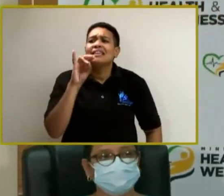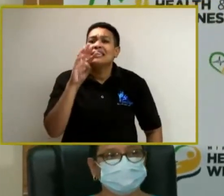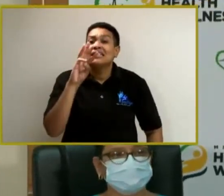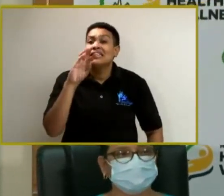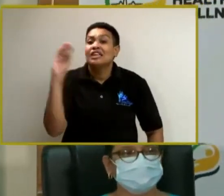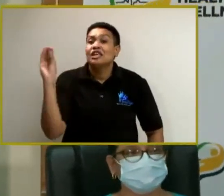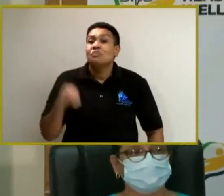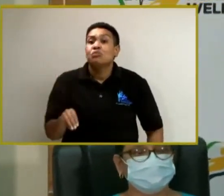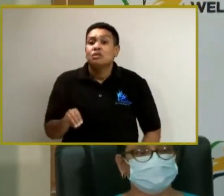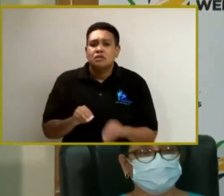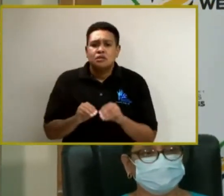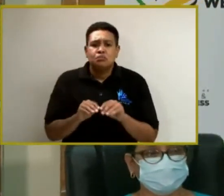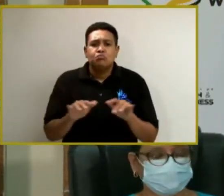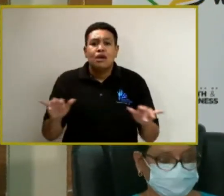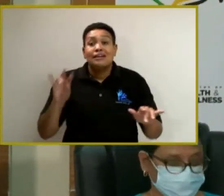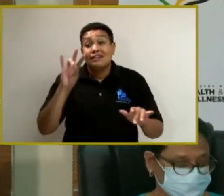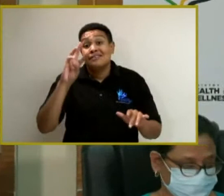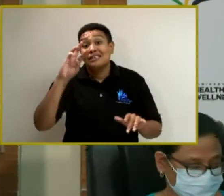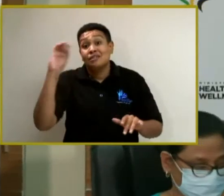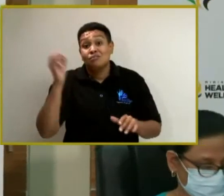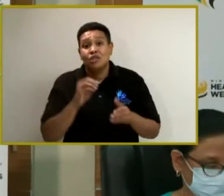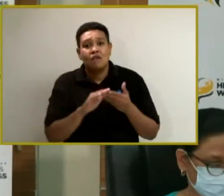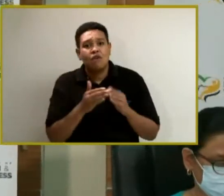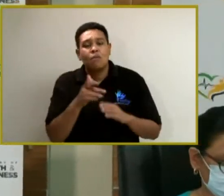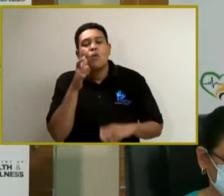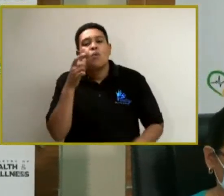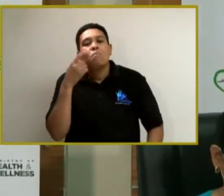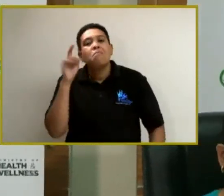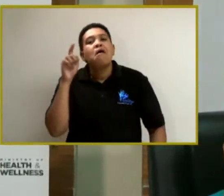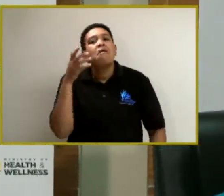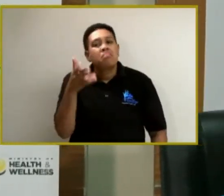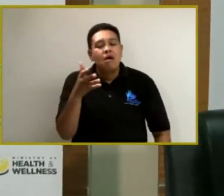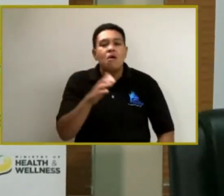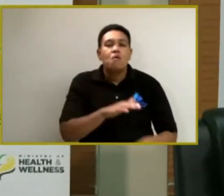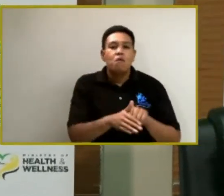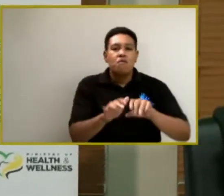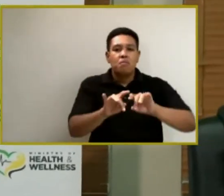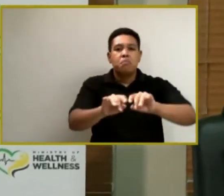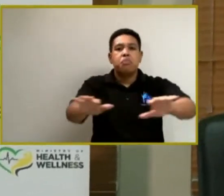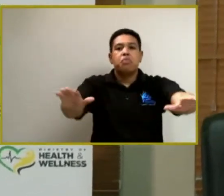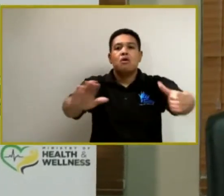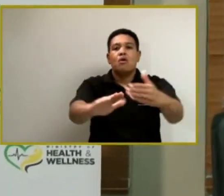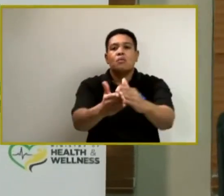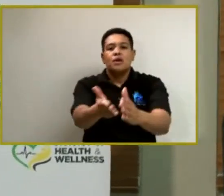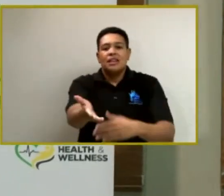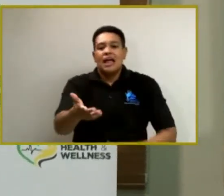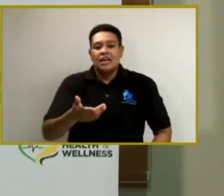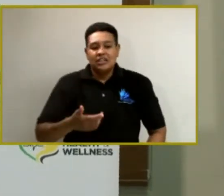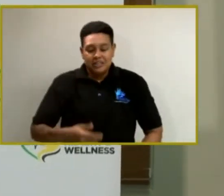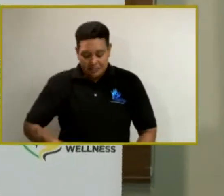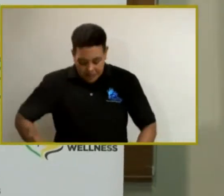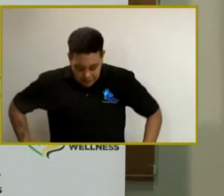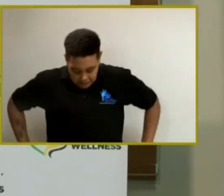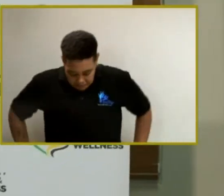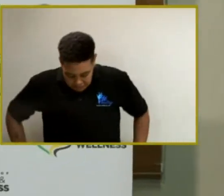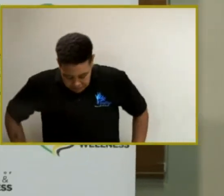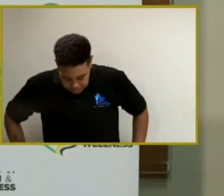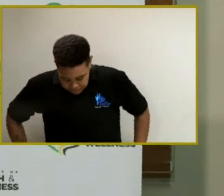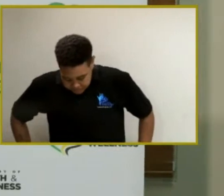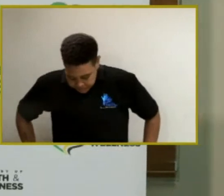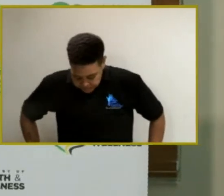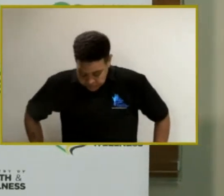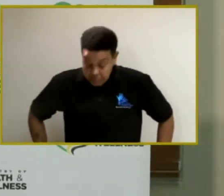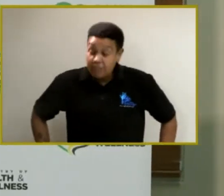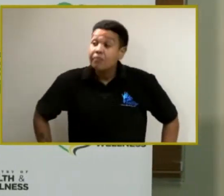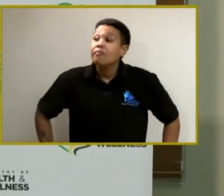76% of communities with COVID present. The positivity rate, 7-day